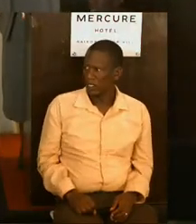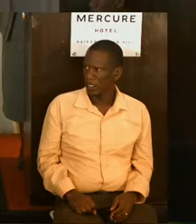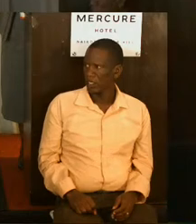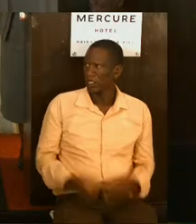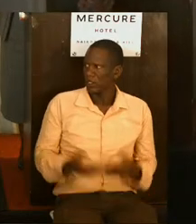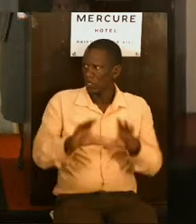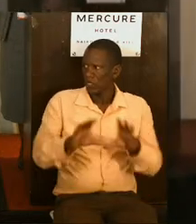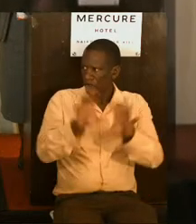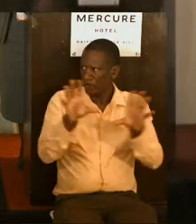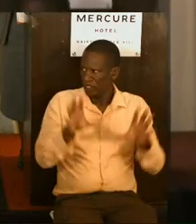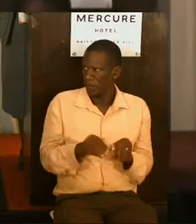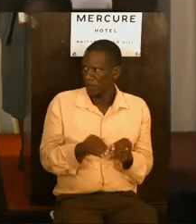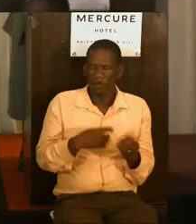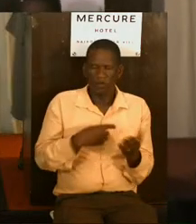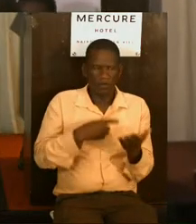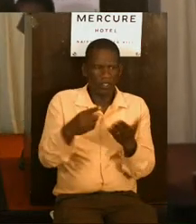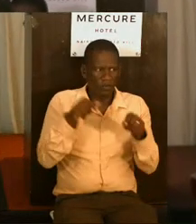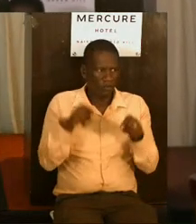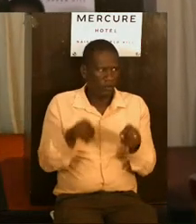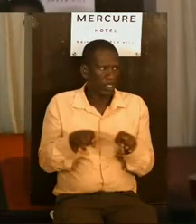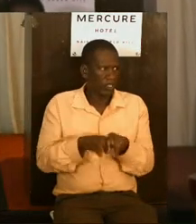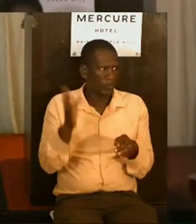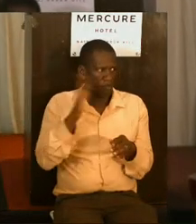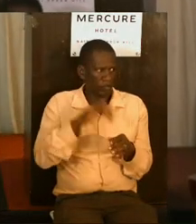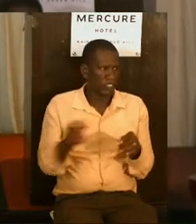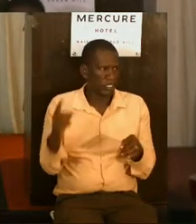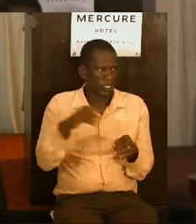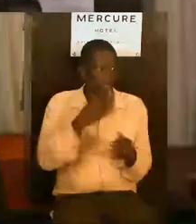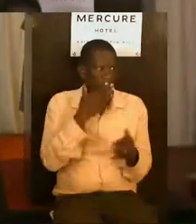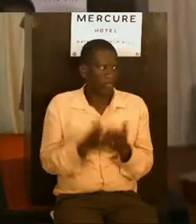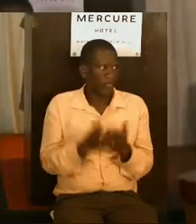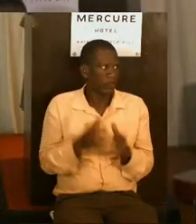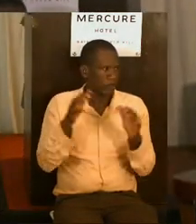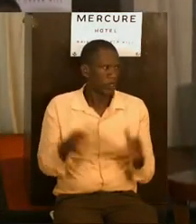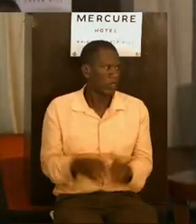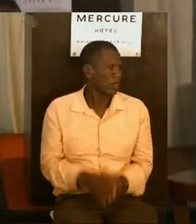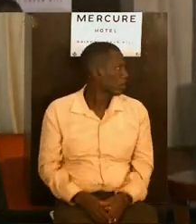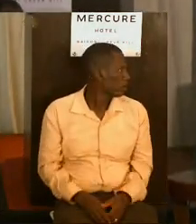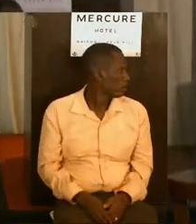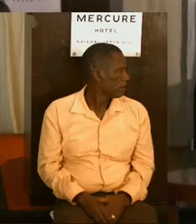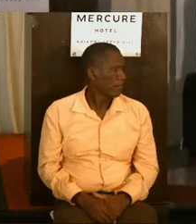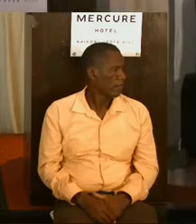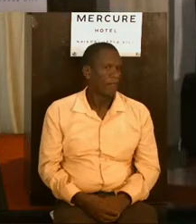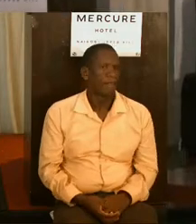give us a summary of our discussions as we wind up the day thank you very much